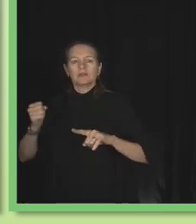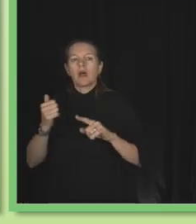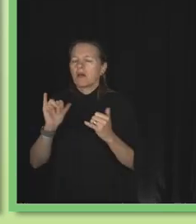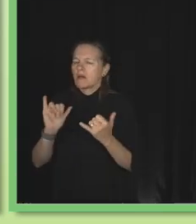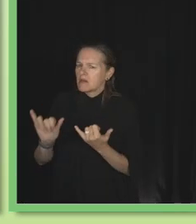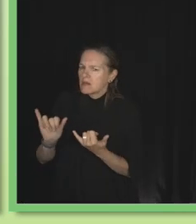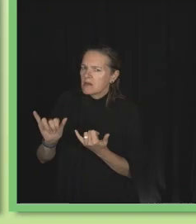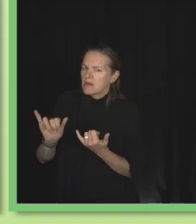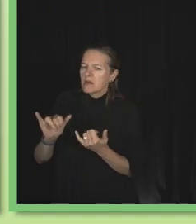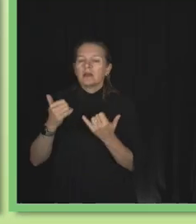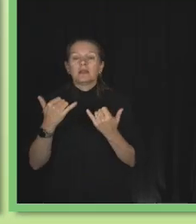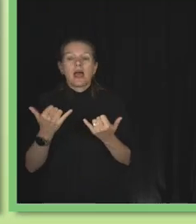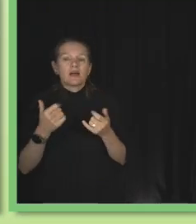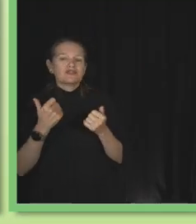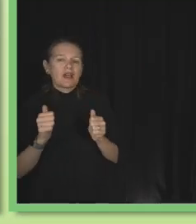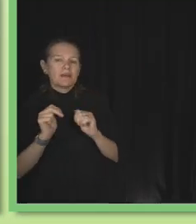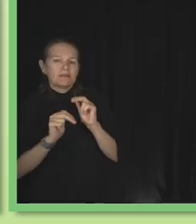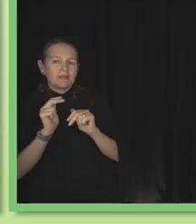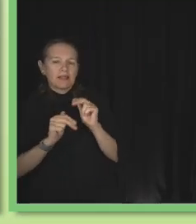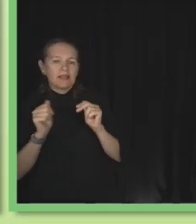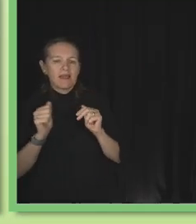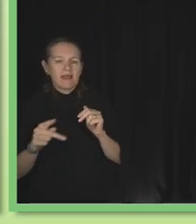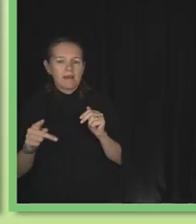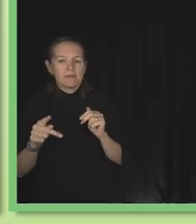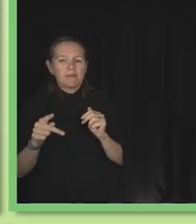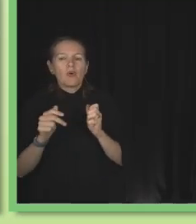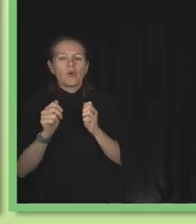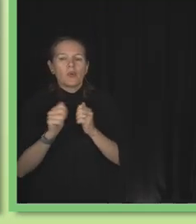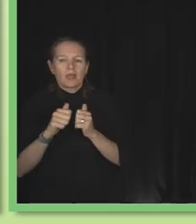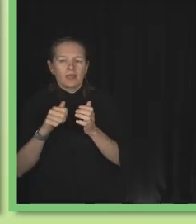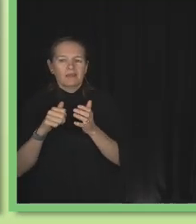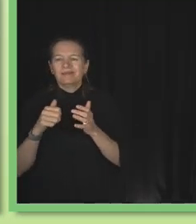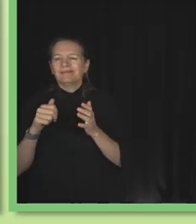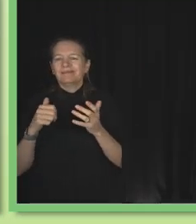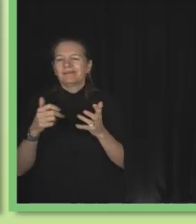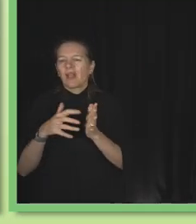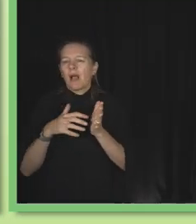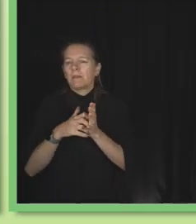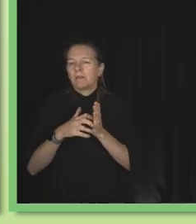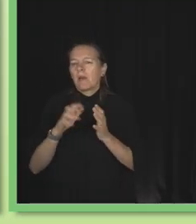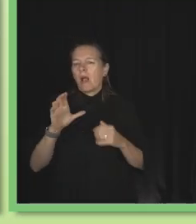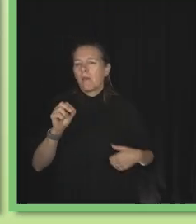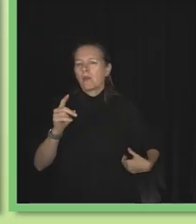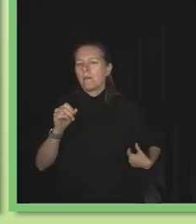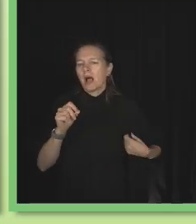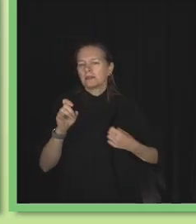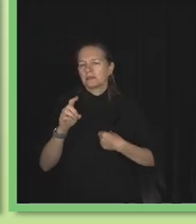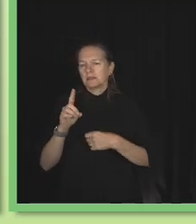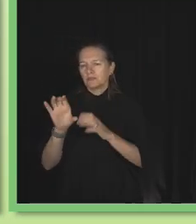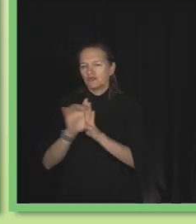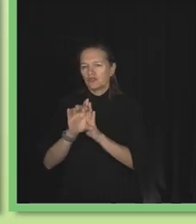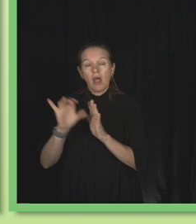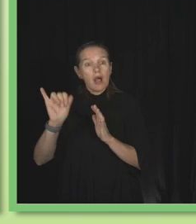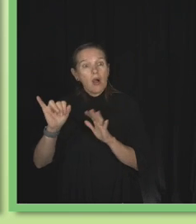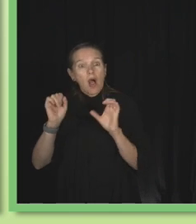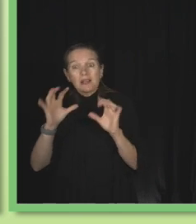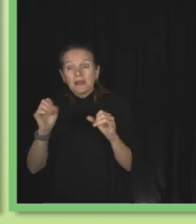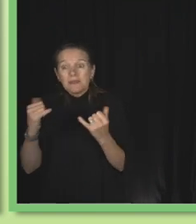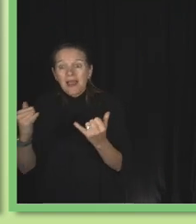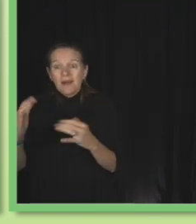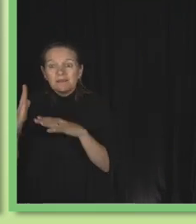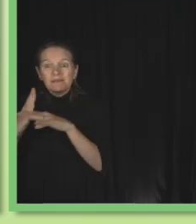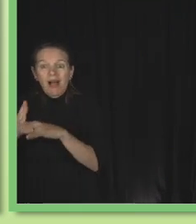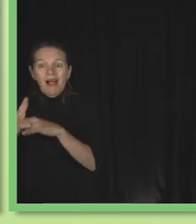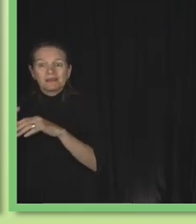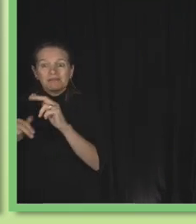the app with a compromised image. Oh, awesome. It's now blocking the build process